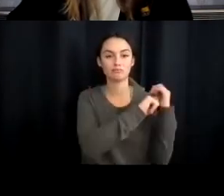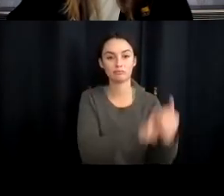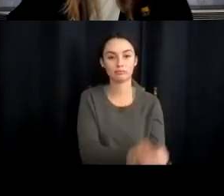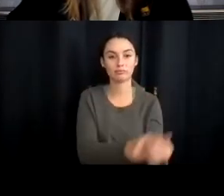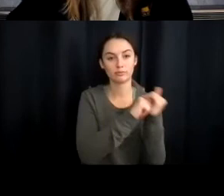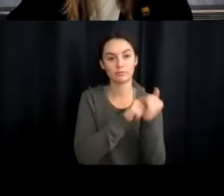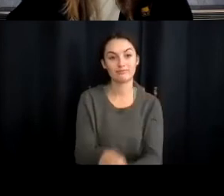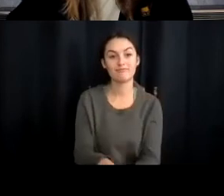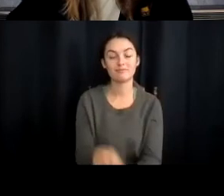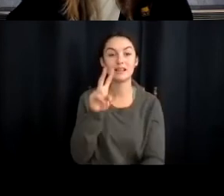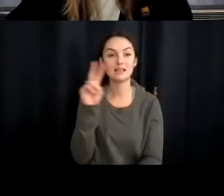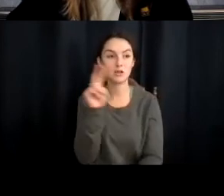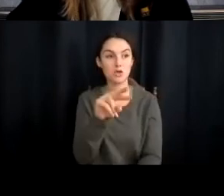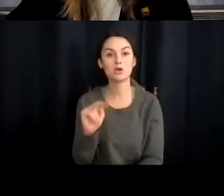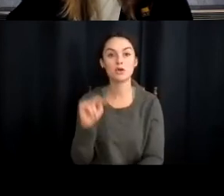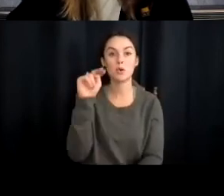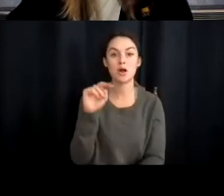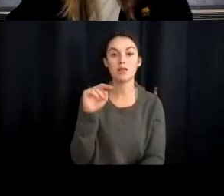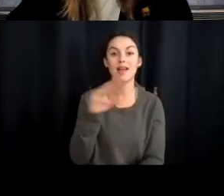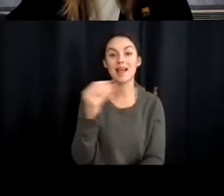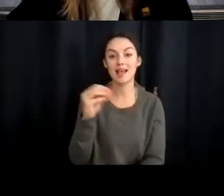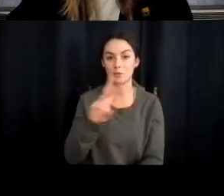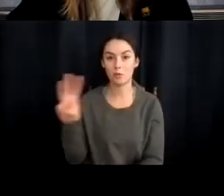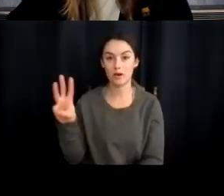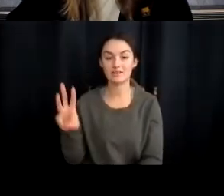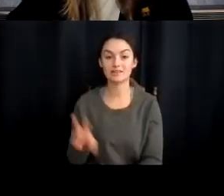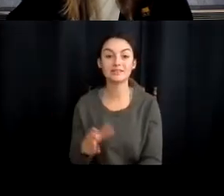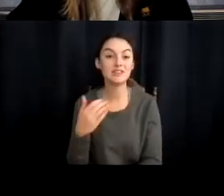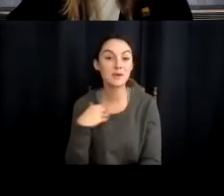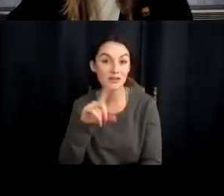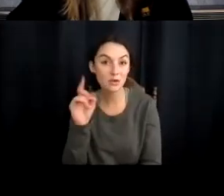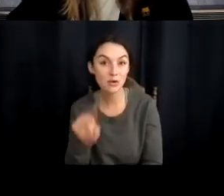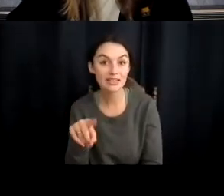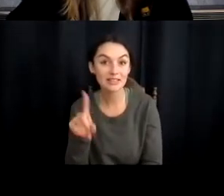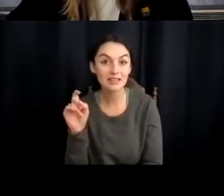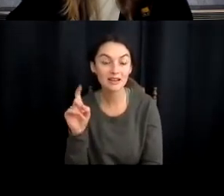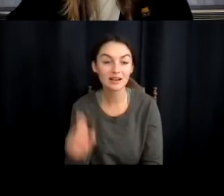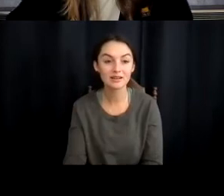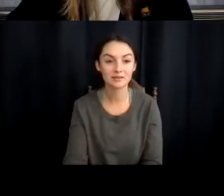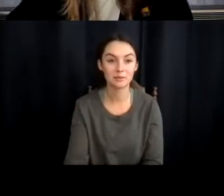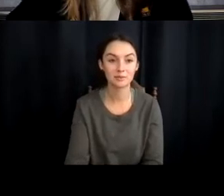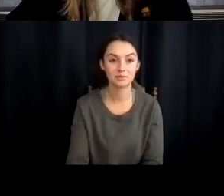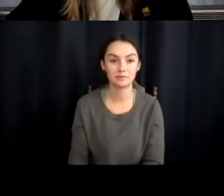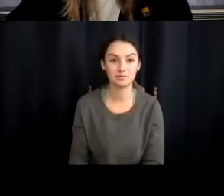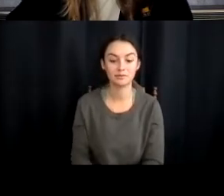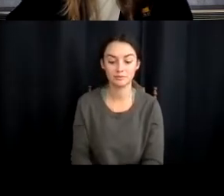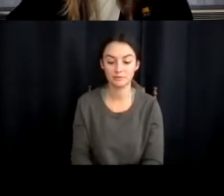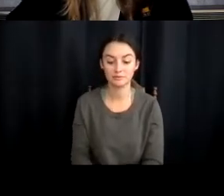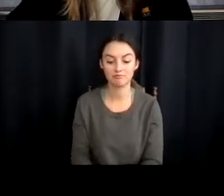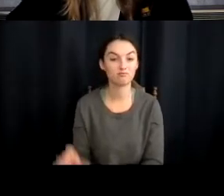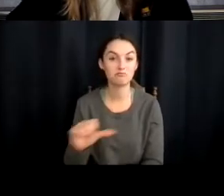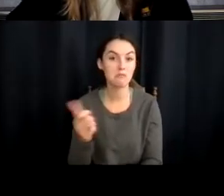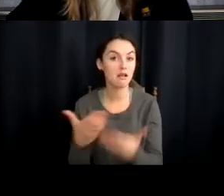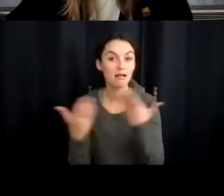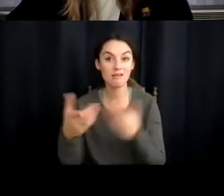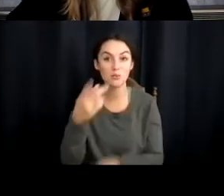facing north and looking west also. So do we have any questions about the pioneer or about anything else you